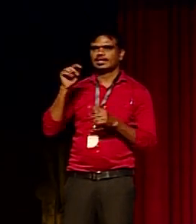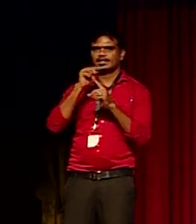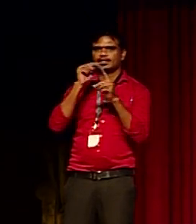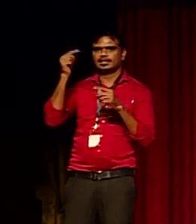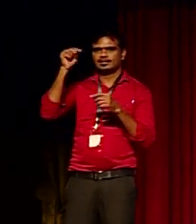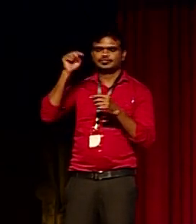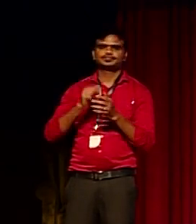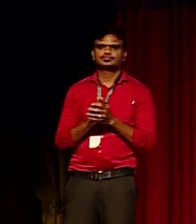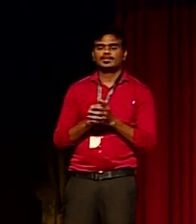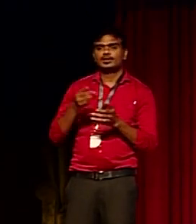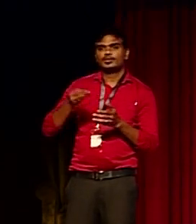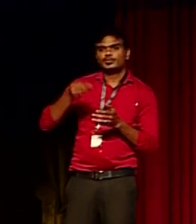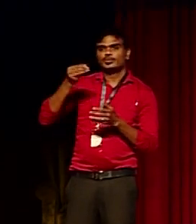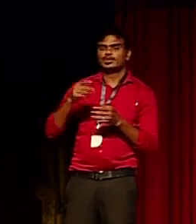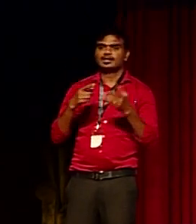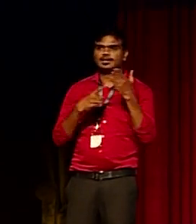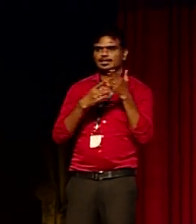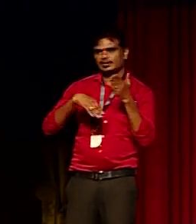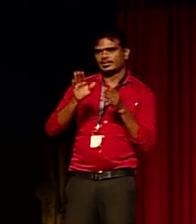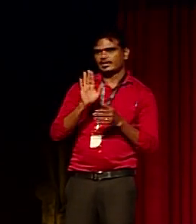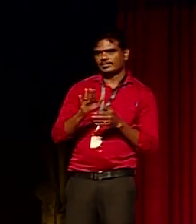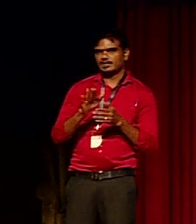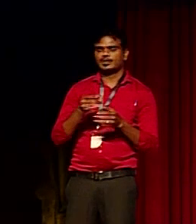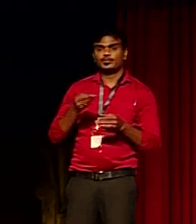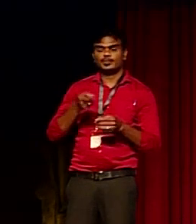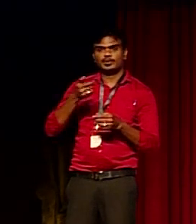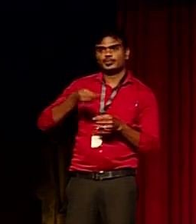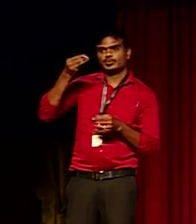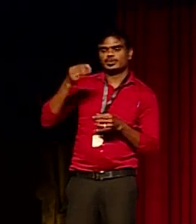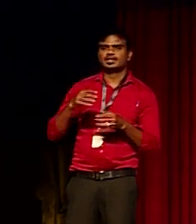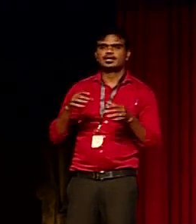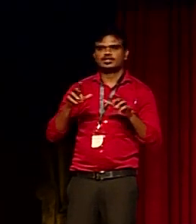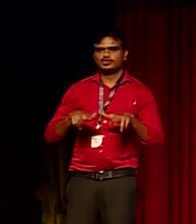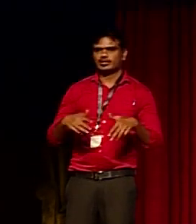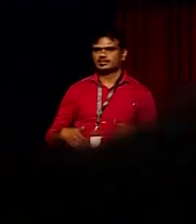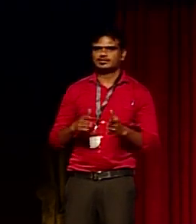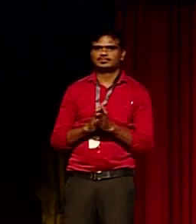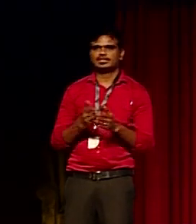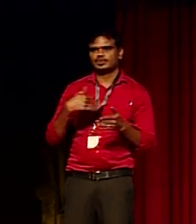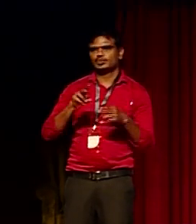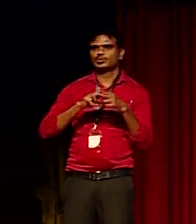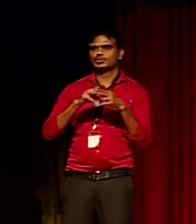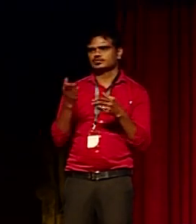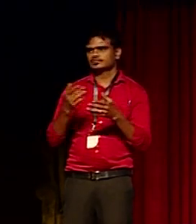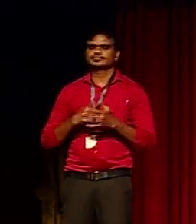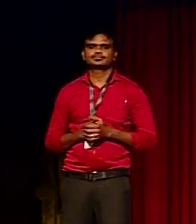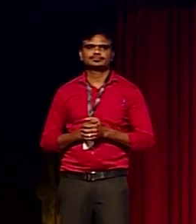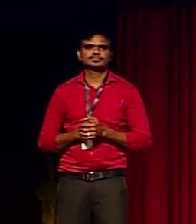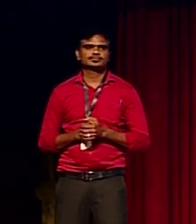degrees, which is more than the traditionally available, very expensive knee joints that are being used.